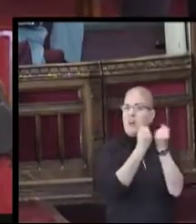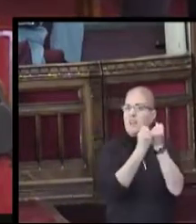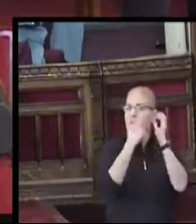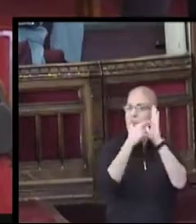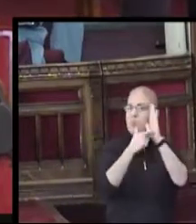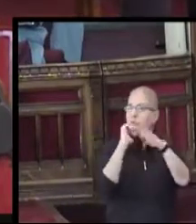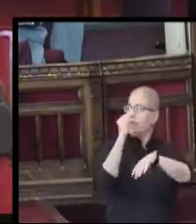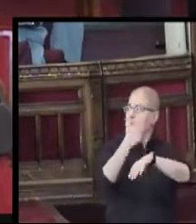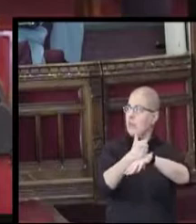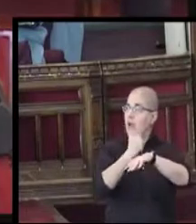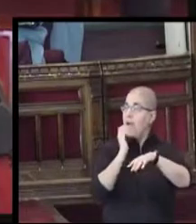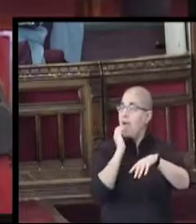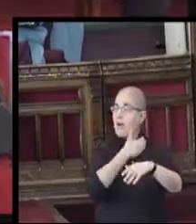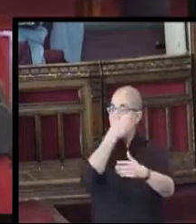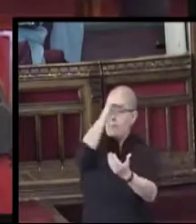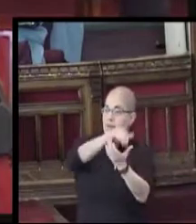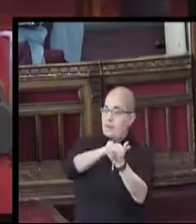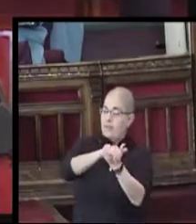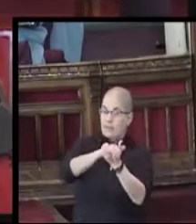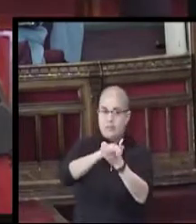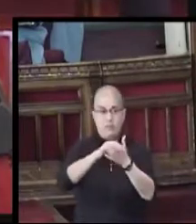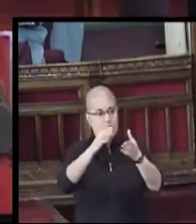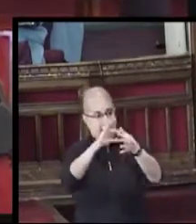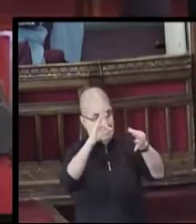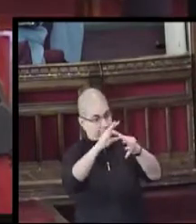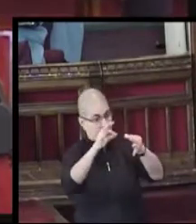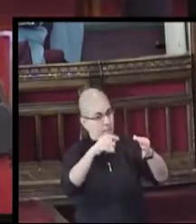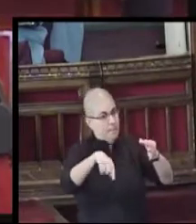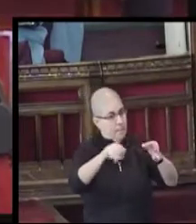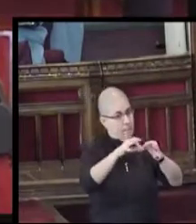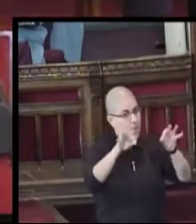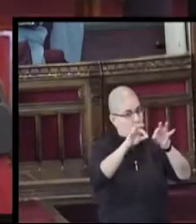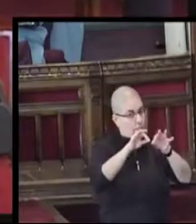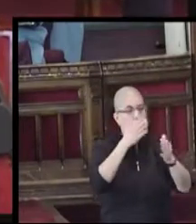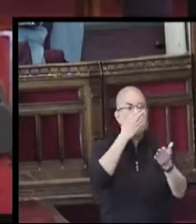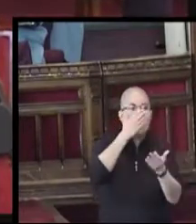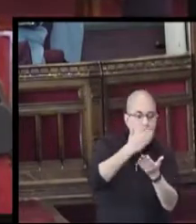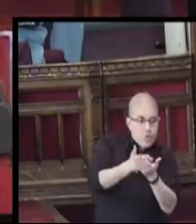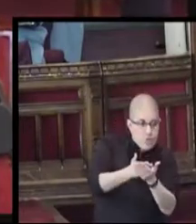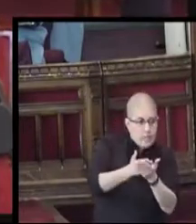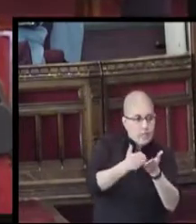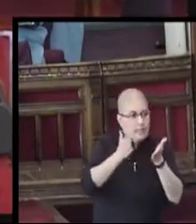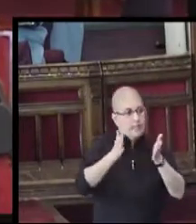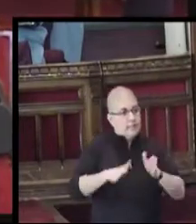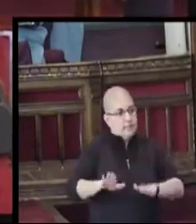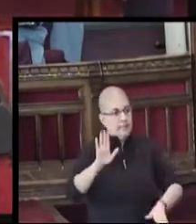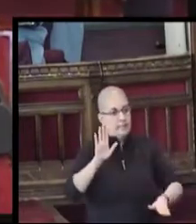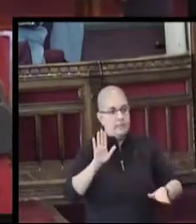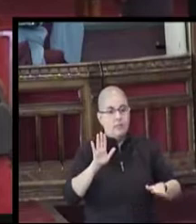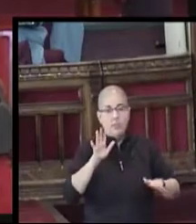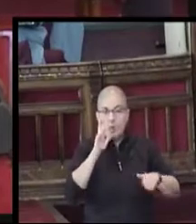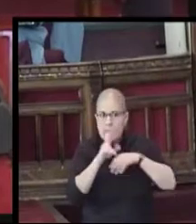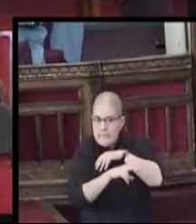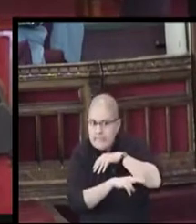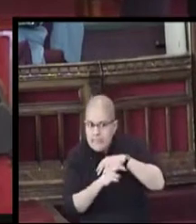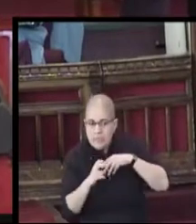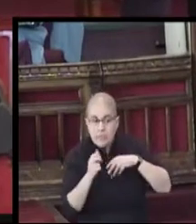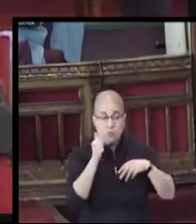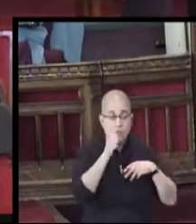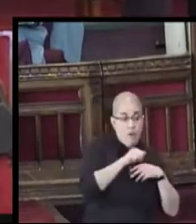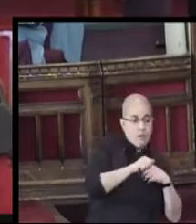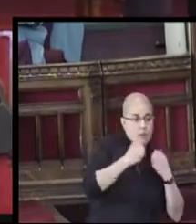our faith tells us to be good citizens. Rules like don't speed, don't drive under the